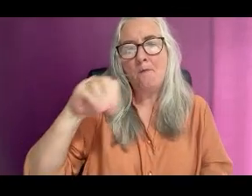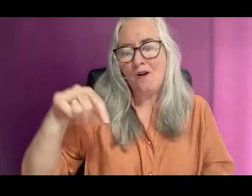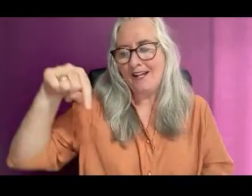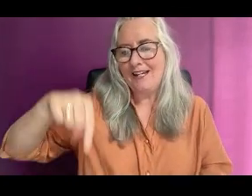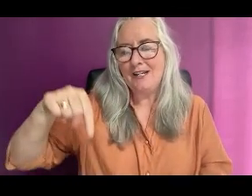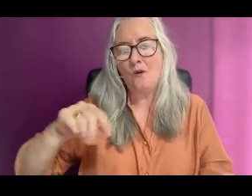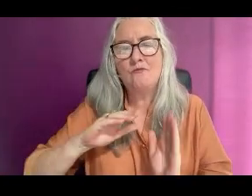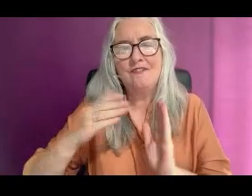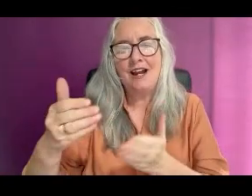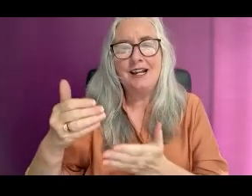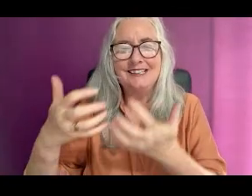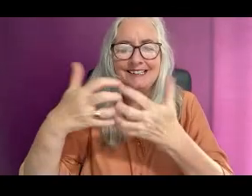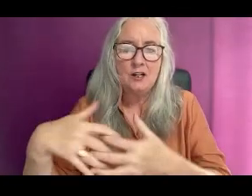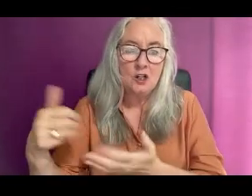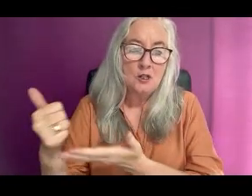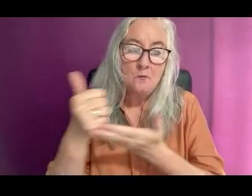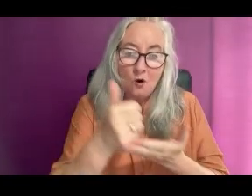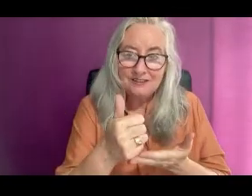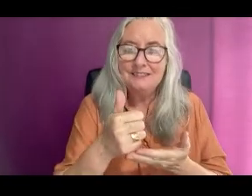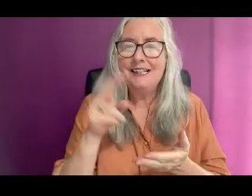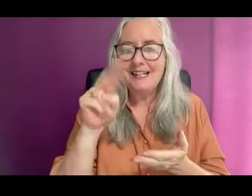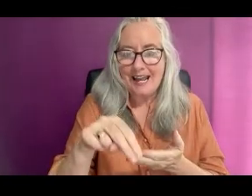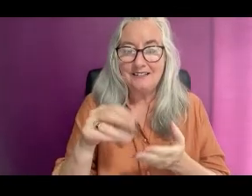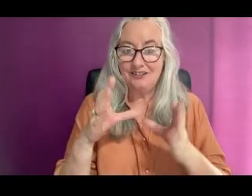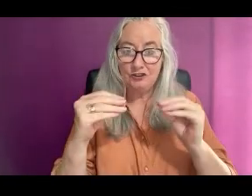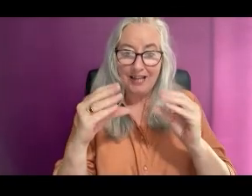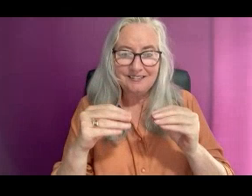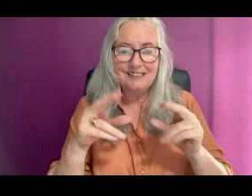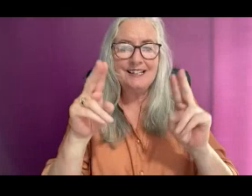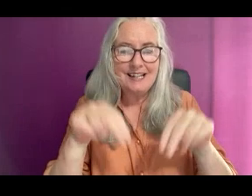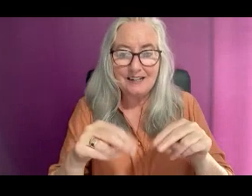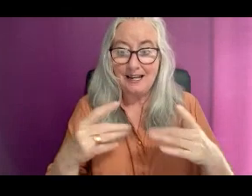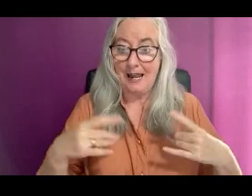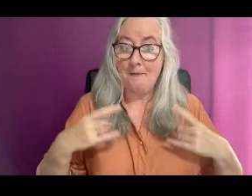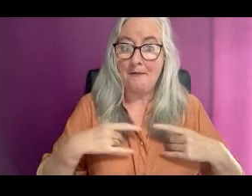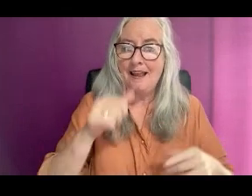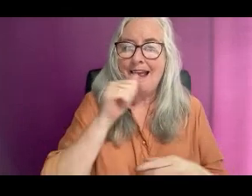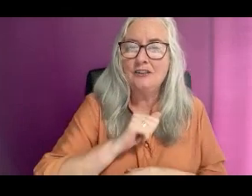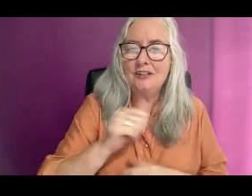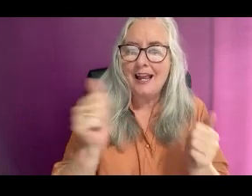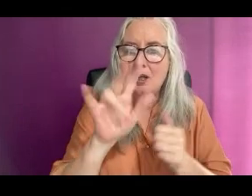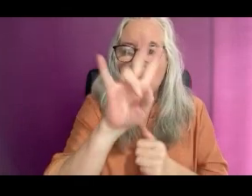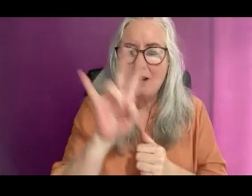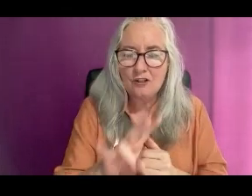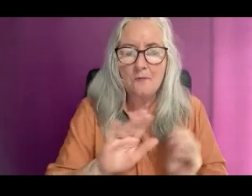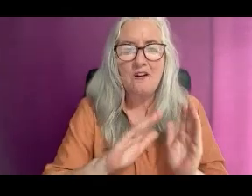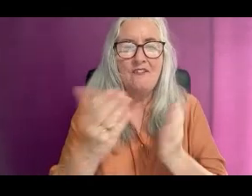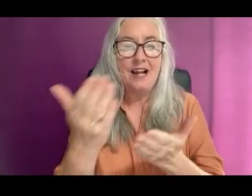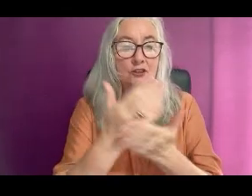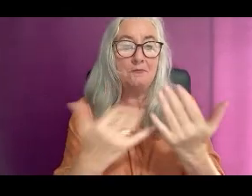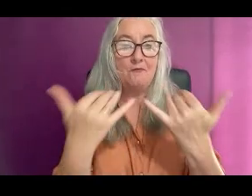support. He's in the chat, so he's happy to answer any questions, and he will be providing also some information during the